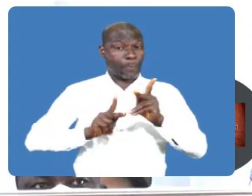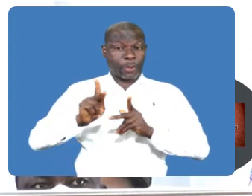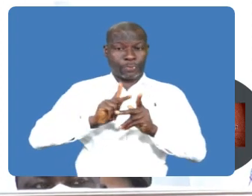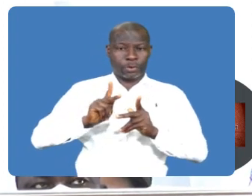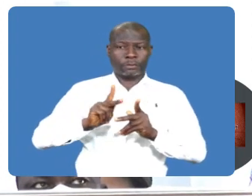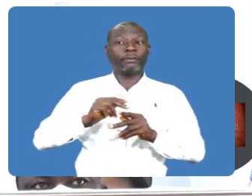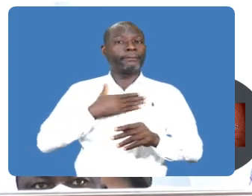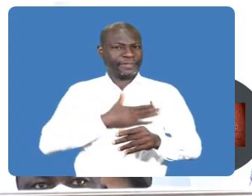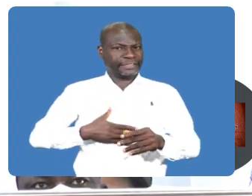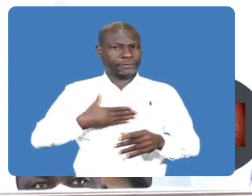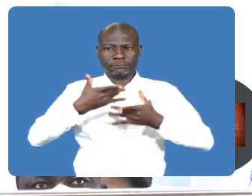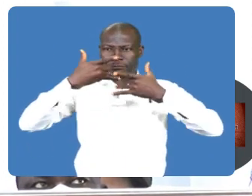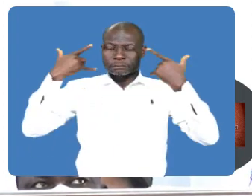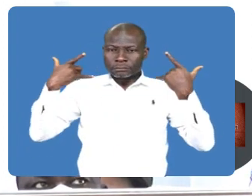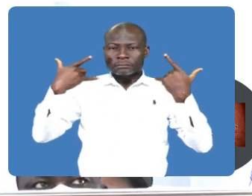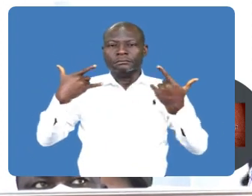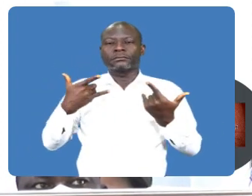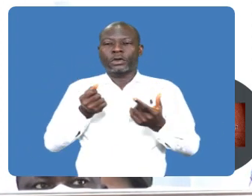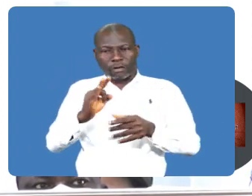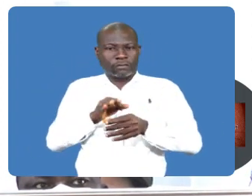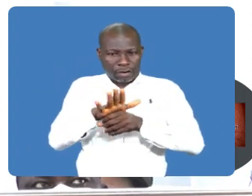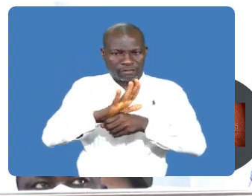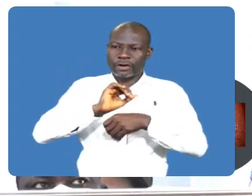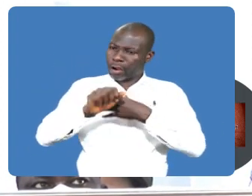all protocol observed.